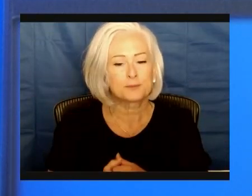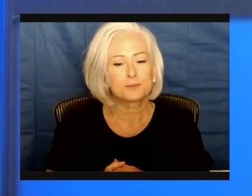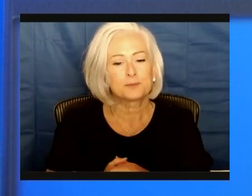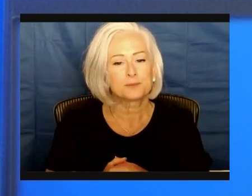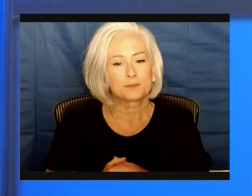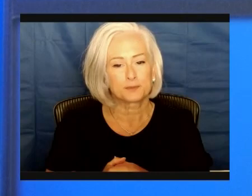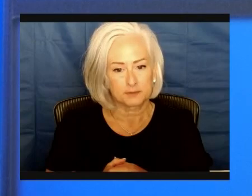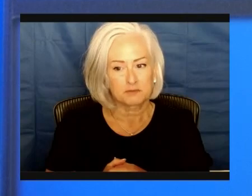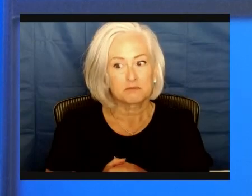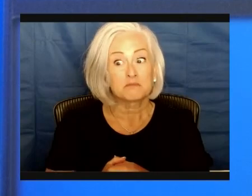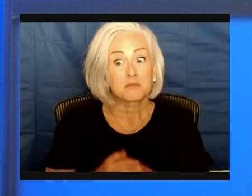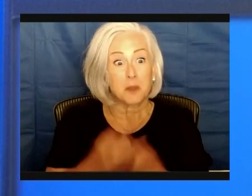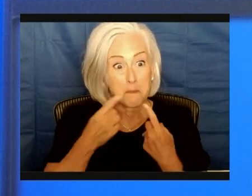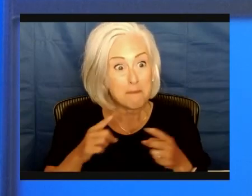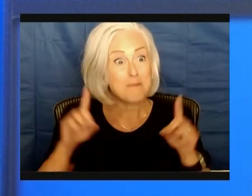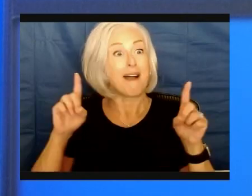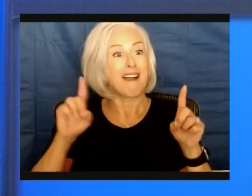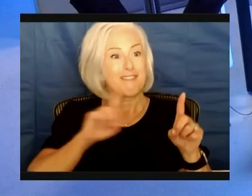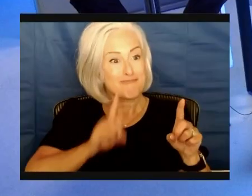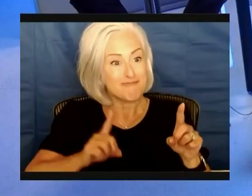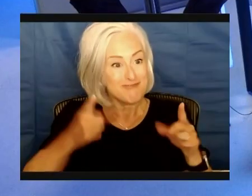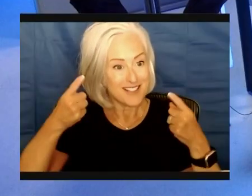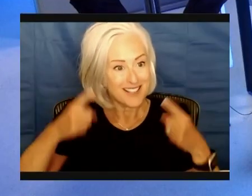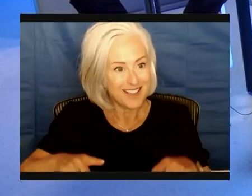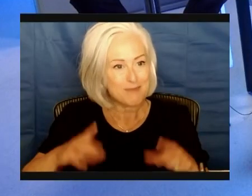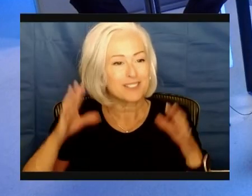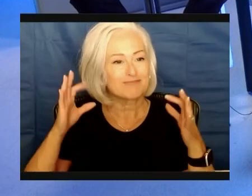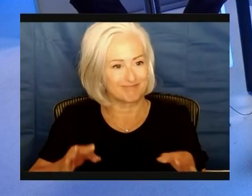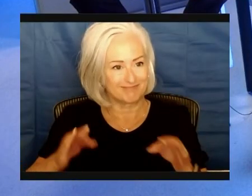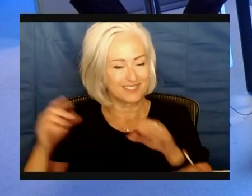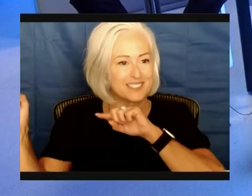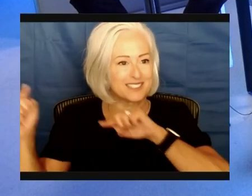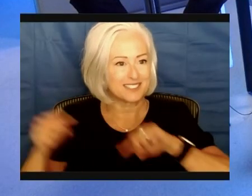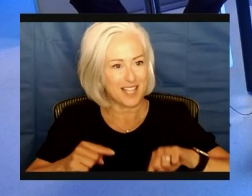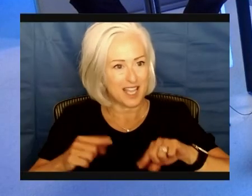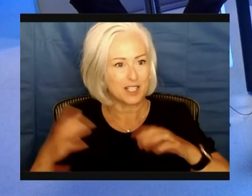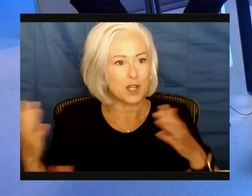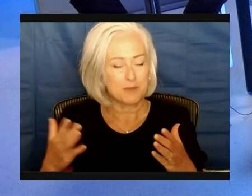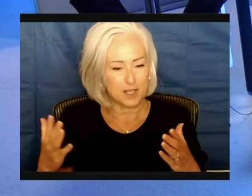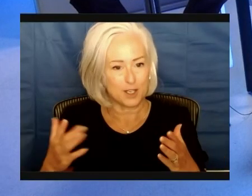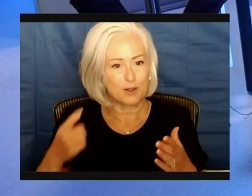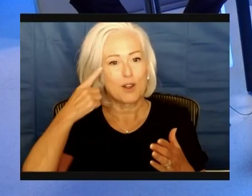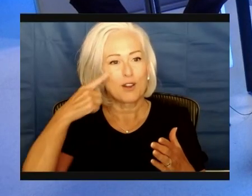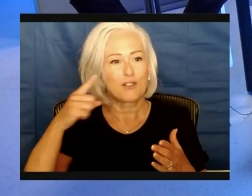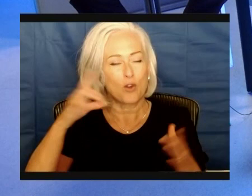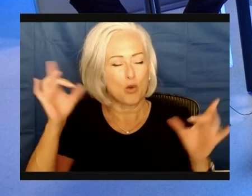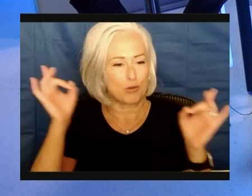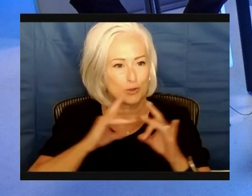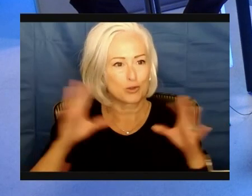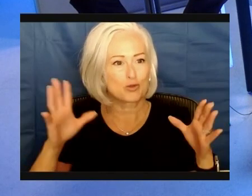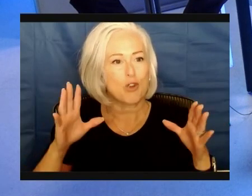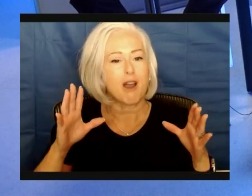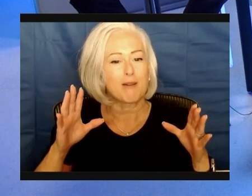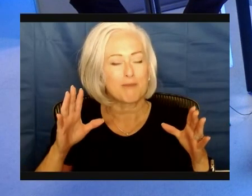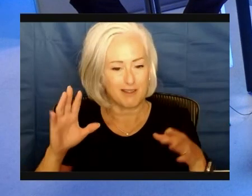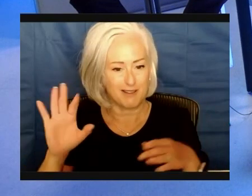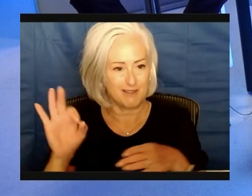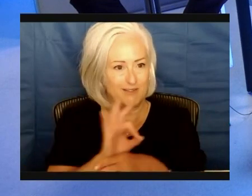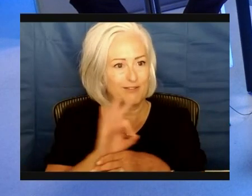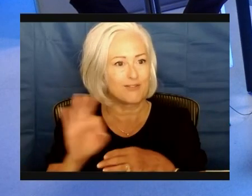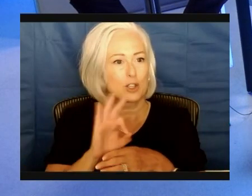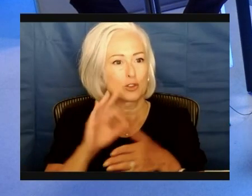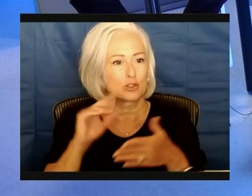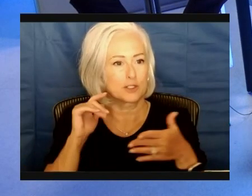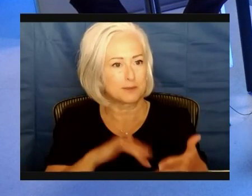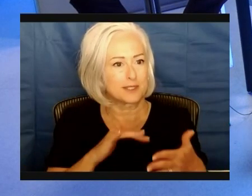true, we came here for our trauma fellowship study. That is amazing. How long were you here? For